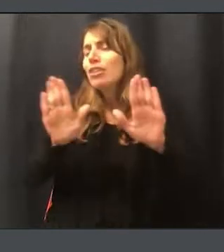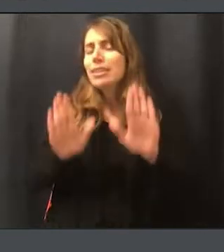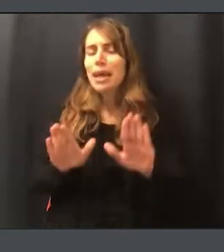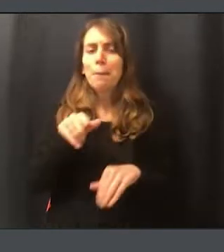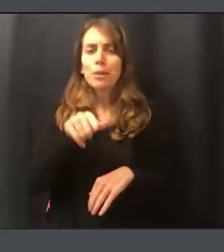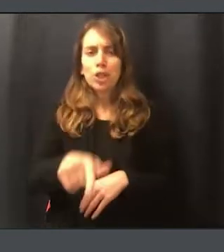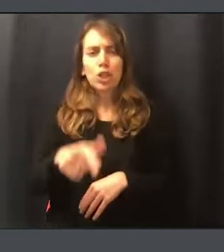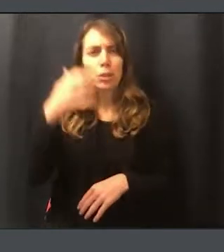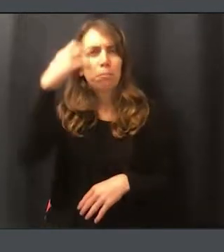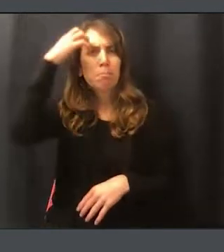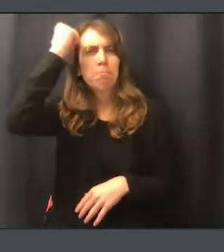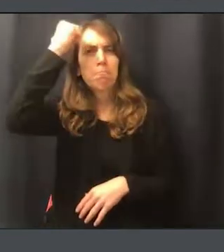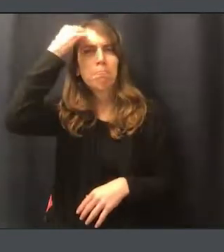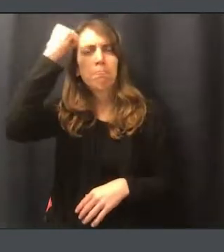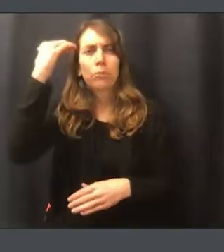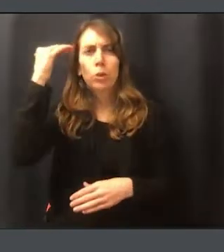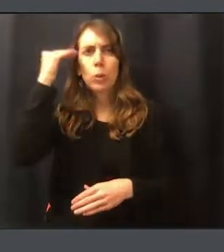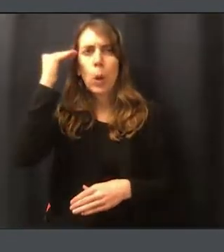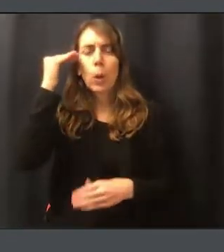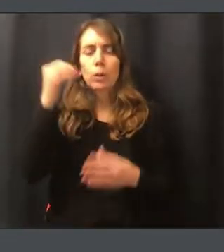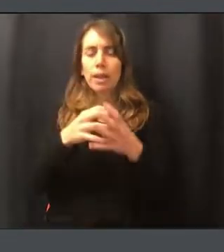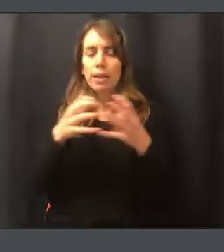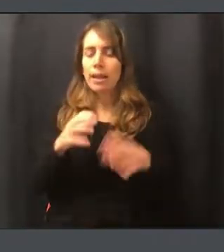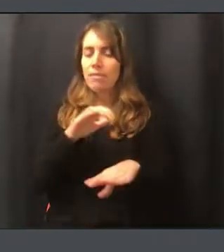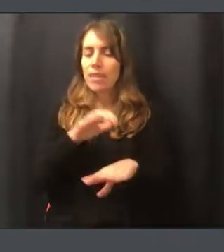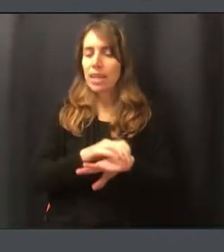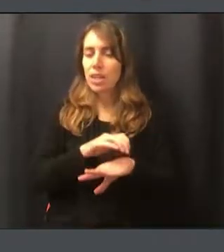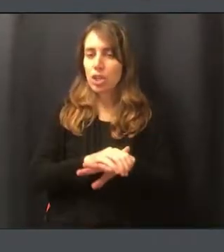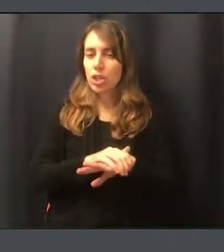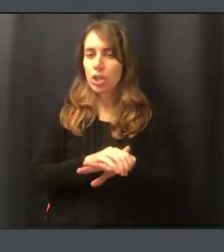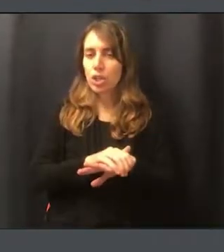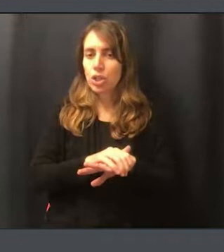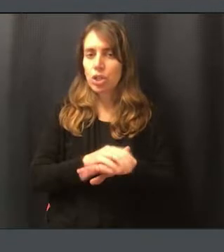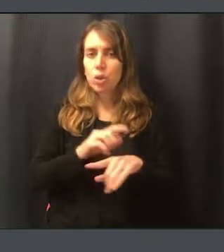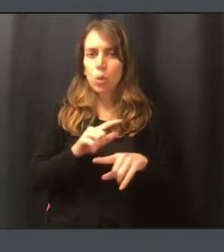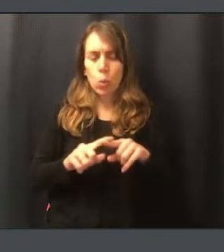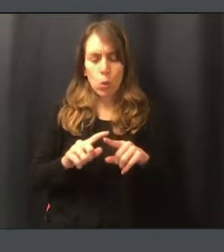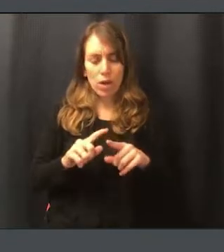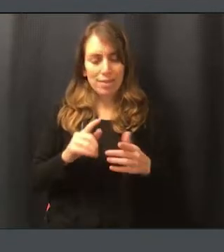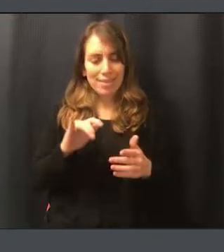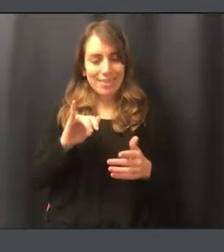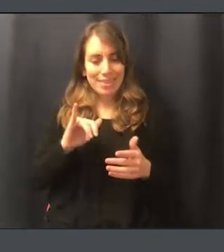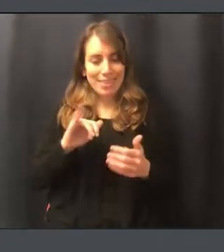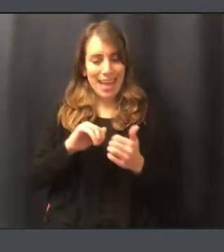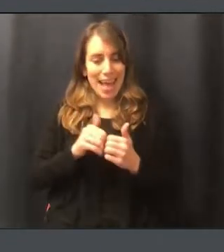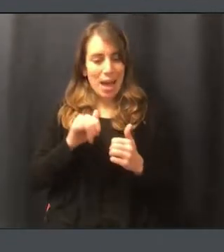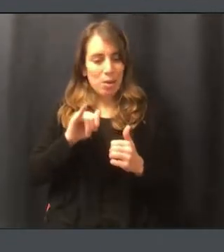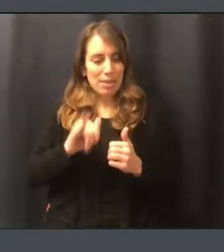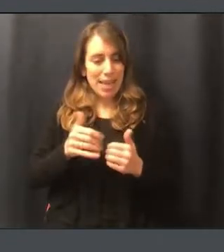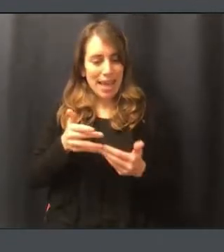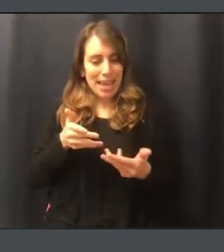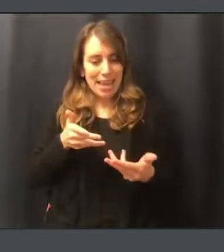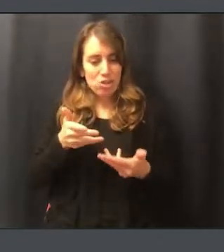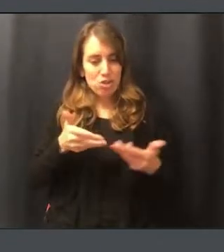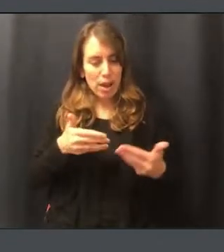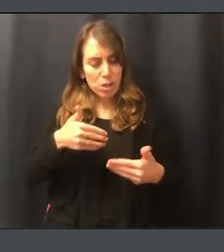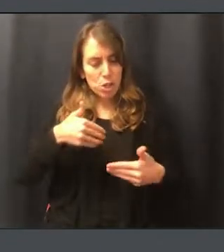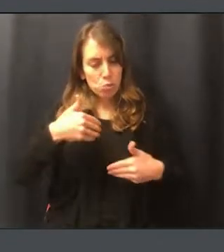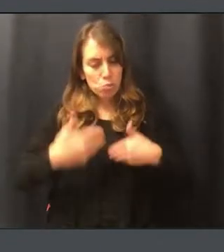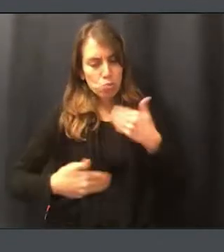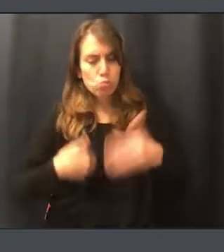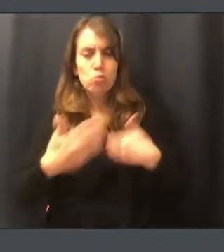like knows a lot of English. But what's the nature of this interaction we just saw? Is